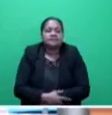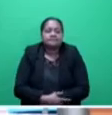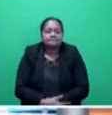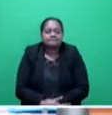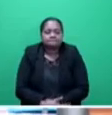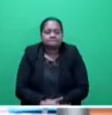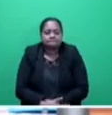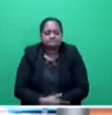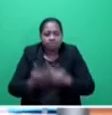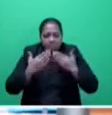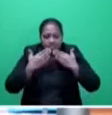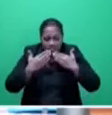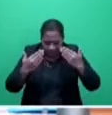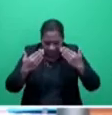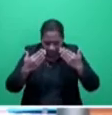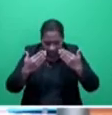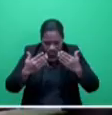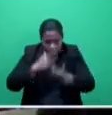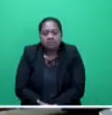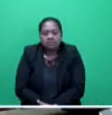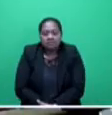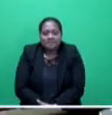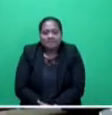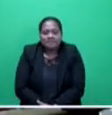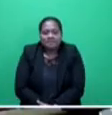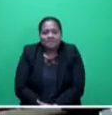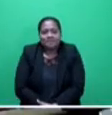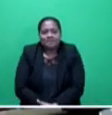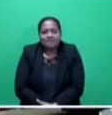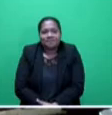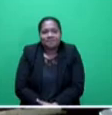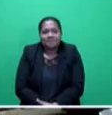I thank the Attorney General for his motion. The floor is open.